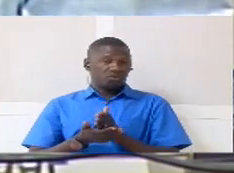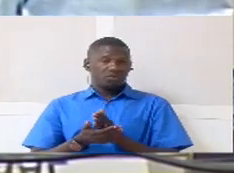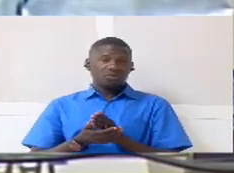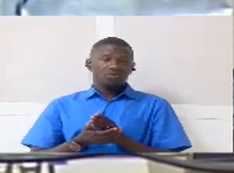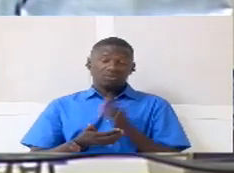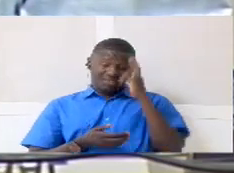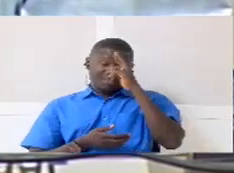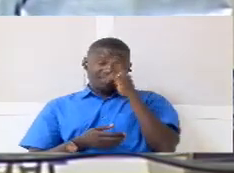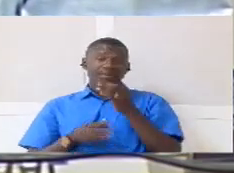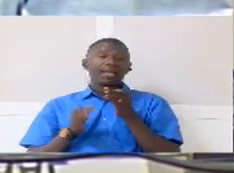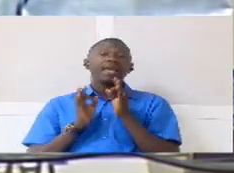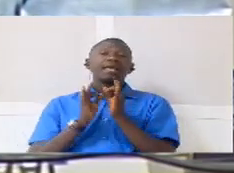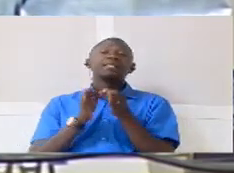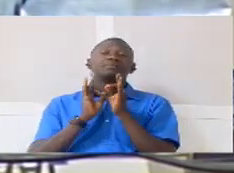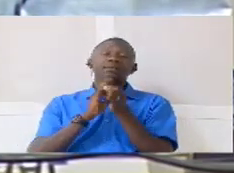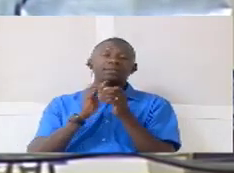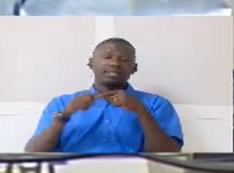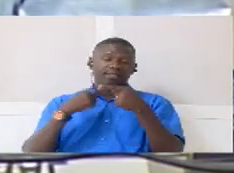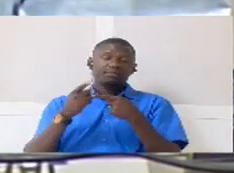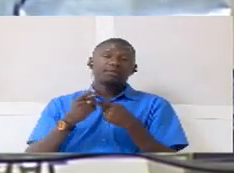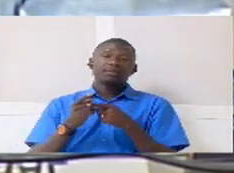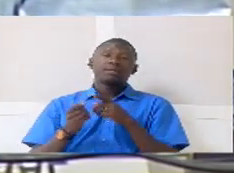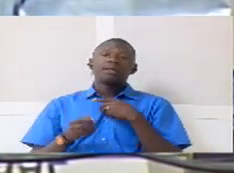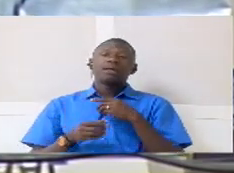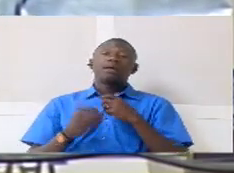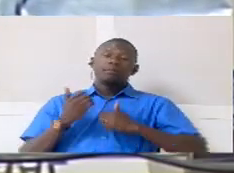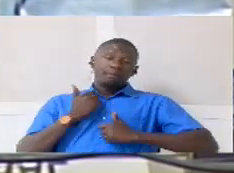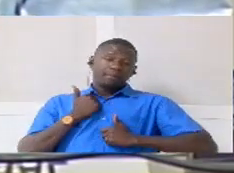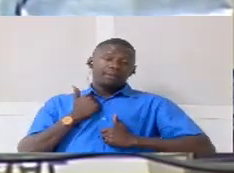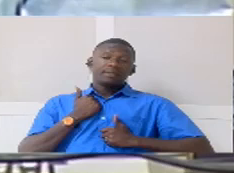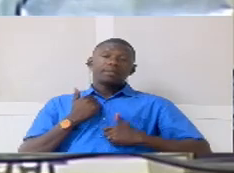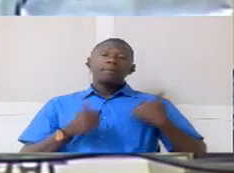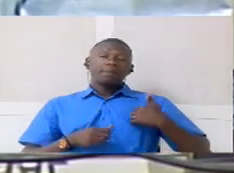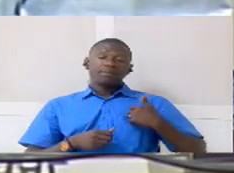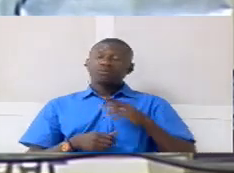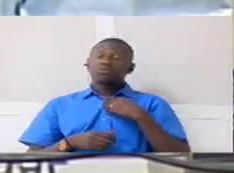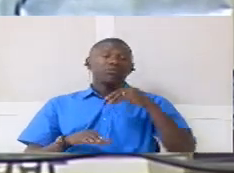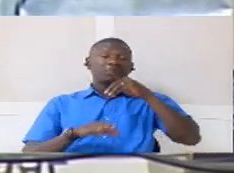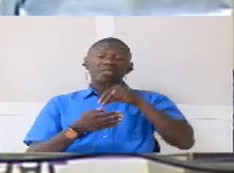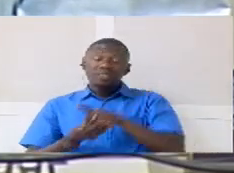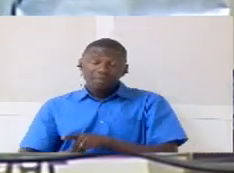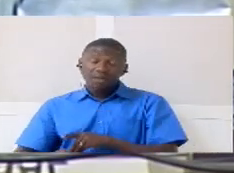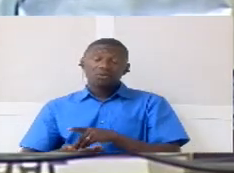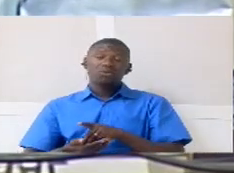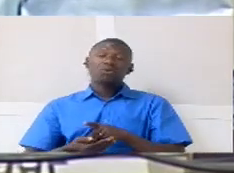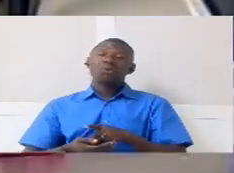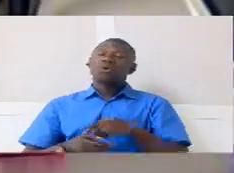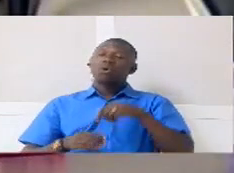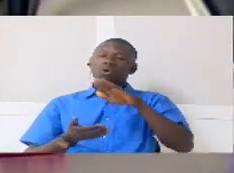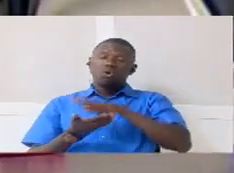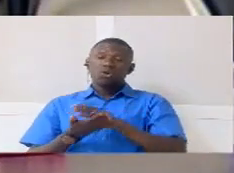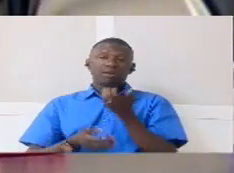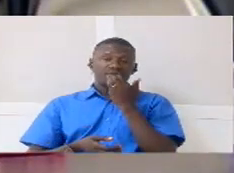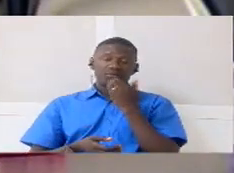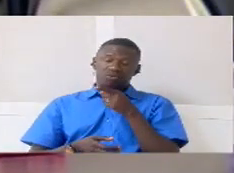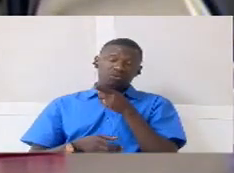officers do not depend on prison food for their survival. Is that not the case? As kenyintiko